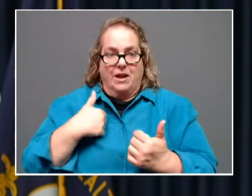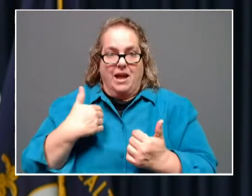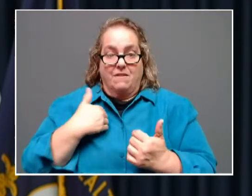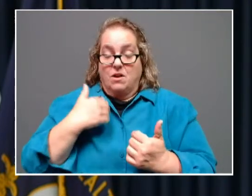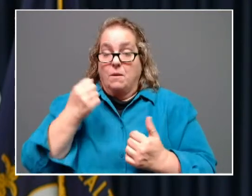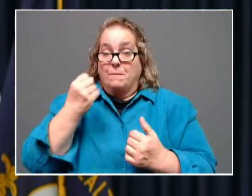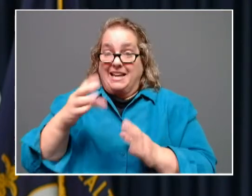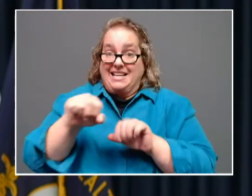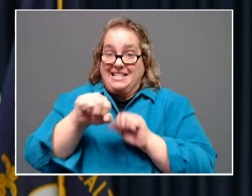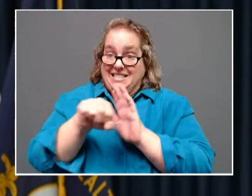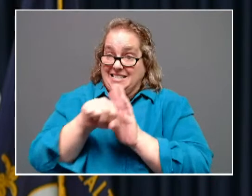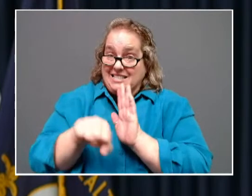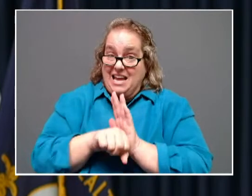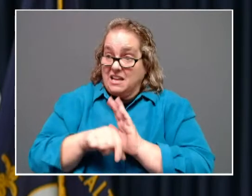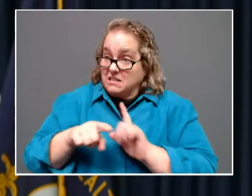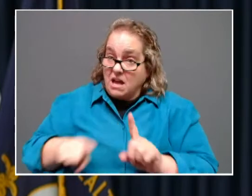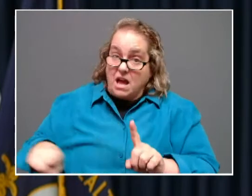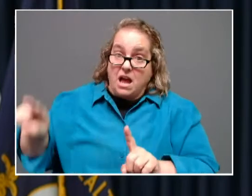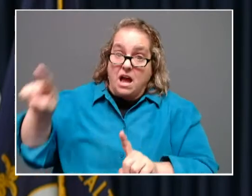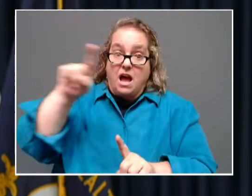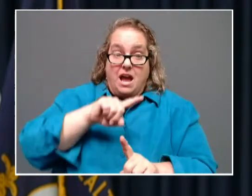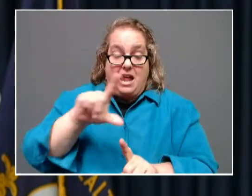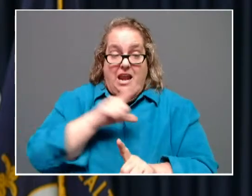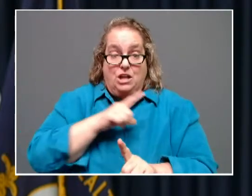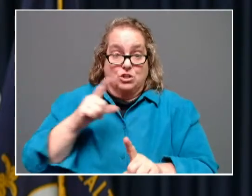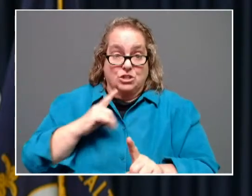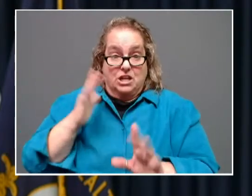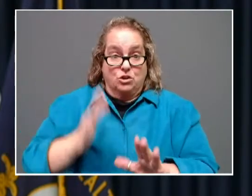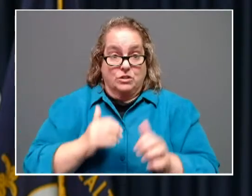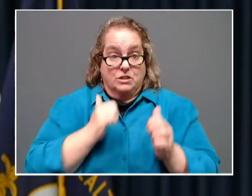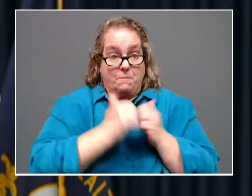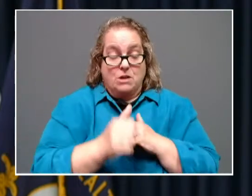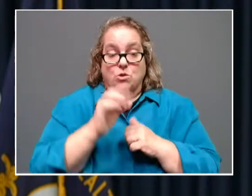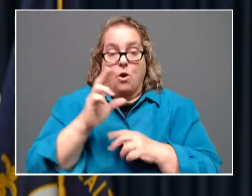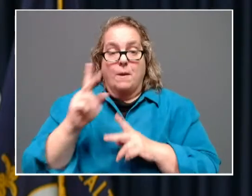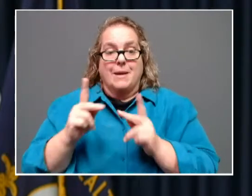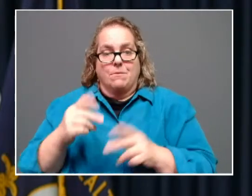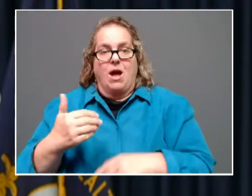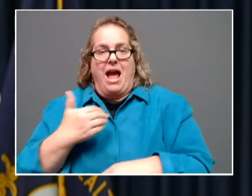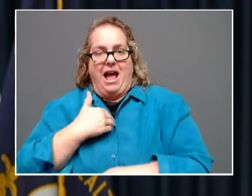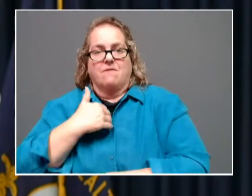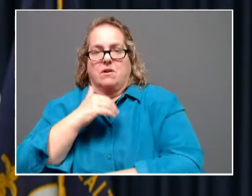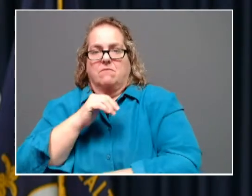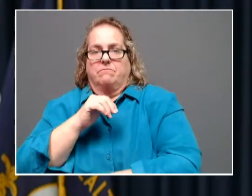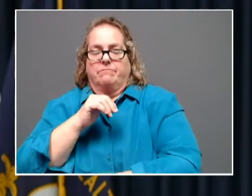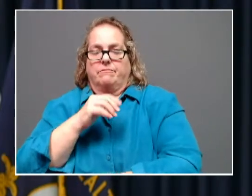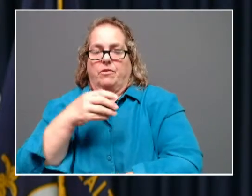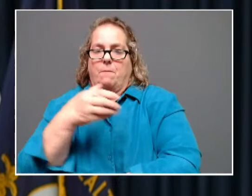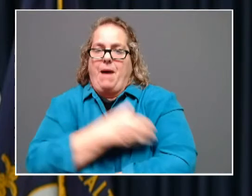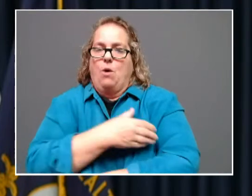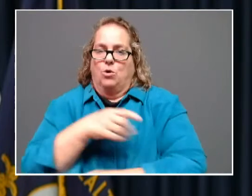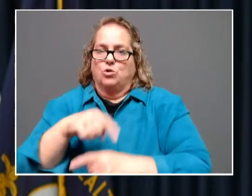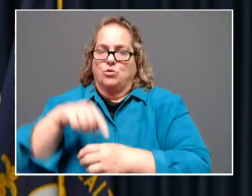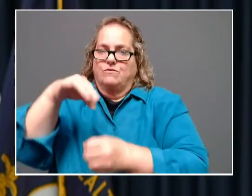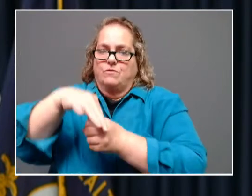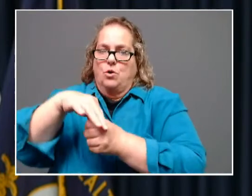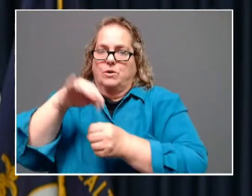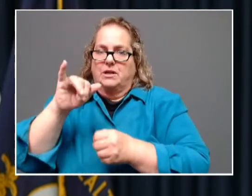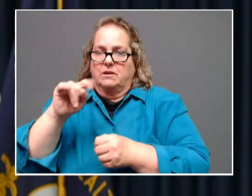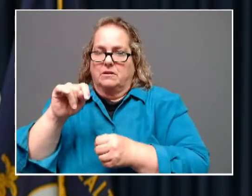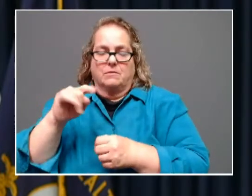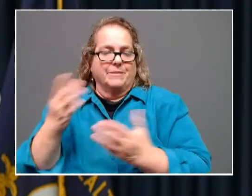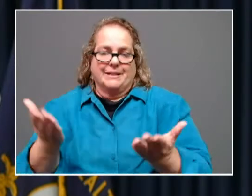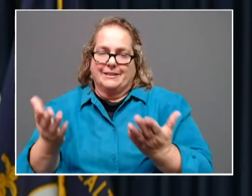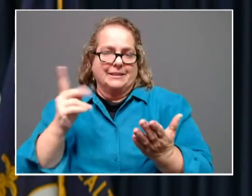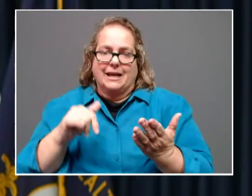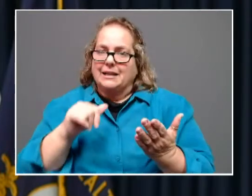either did the job or their people have the power that sadly our people do not here in Kentucky. Stan